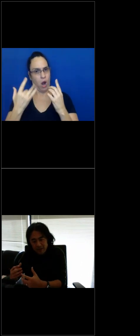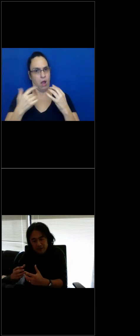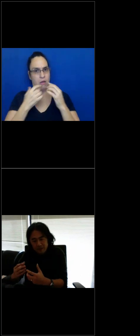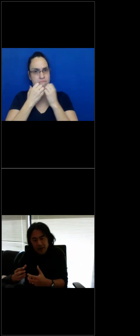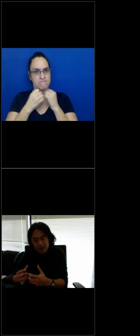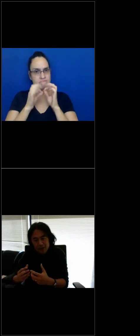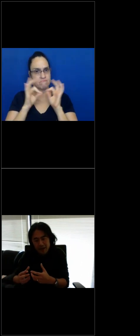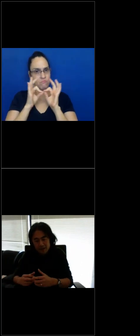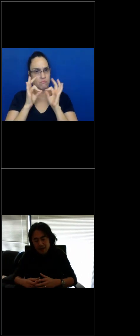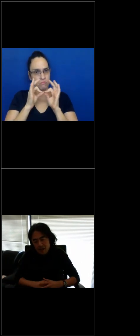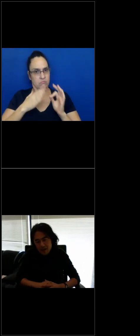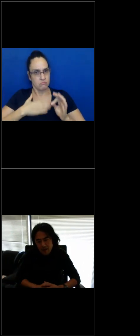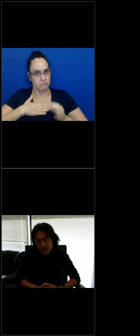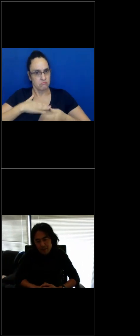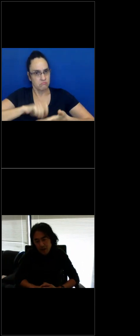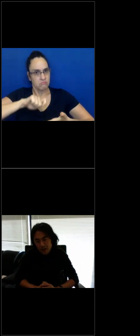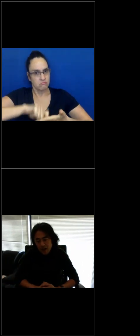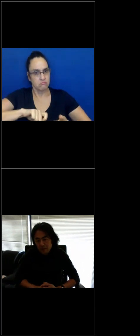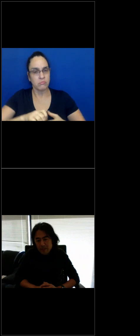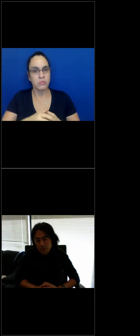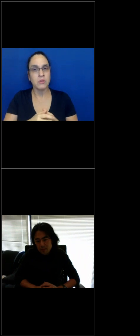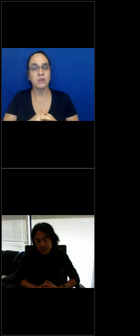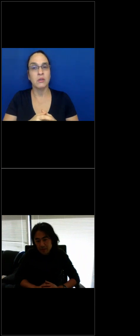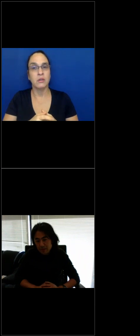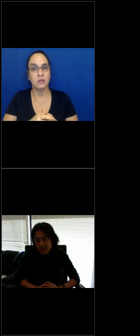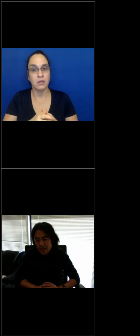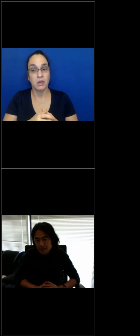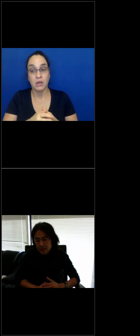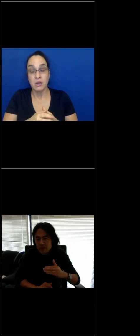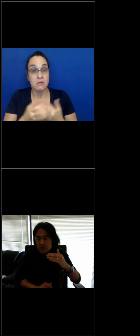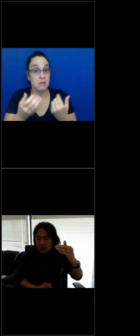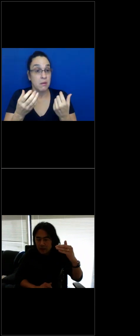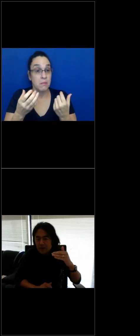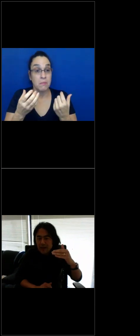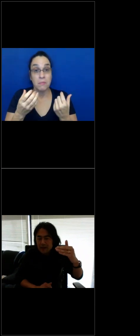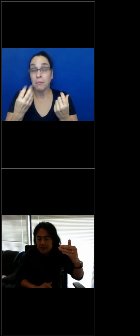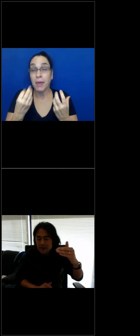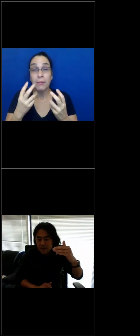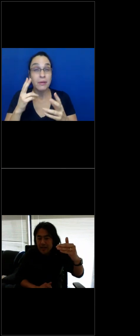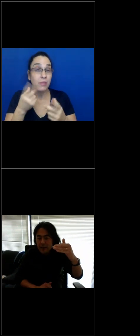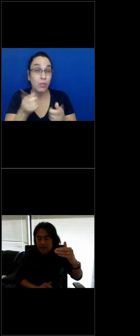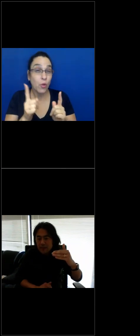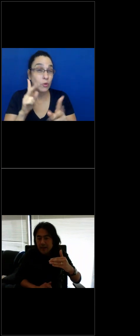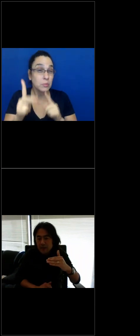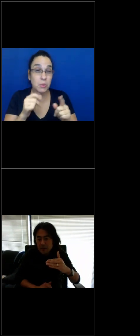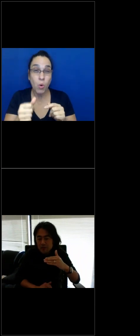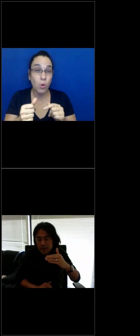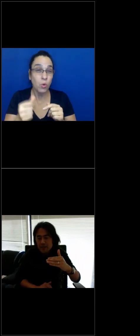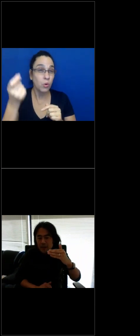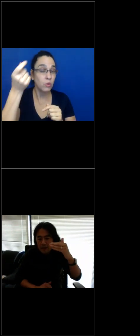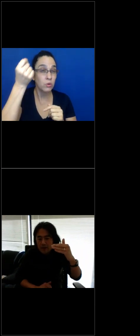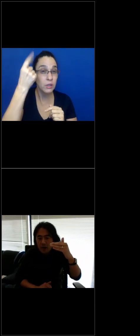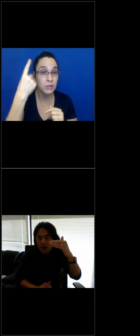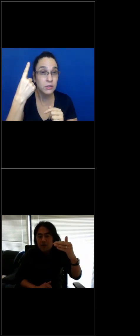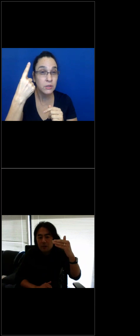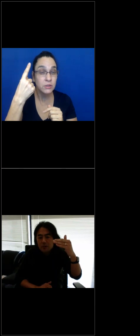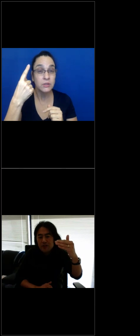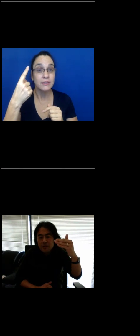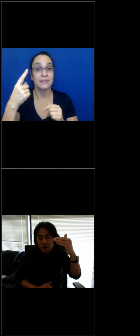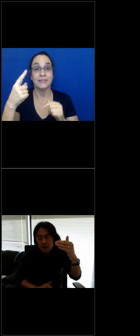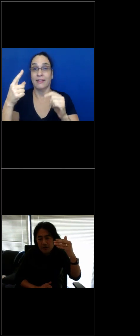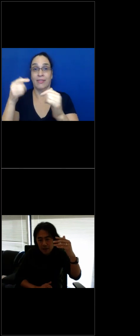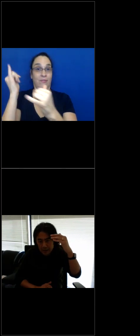when in the final layer, not a lot of people will be able to understand it, but they should understand the steps leading to it. You should